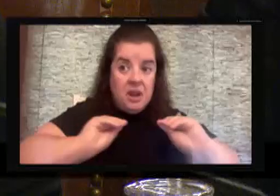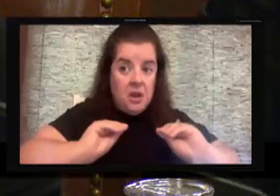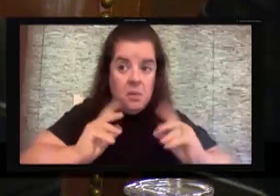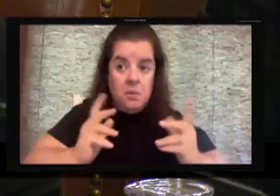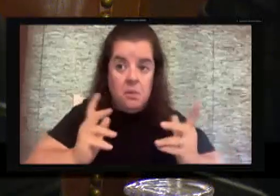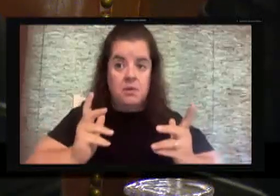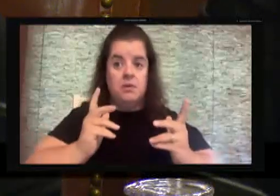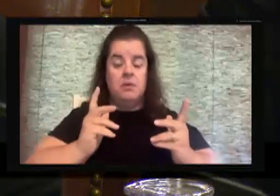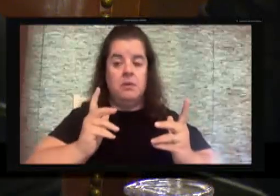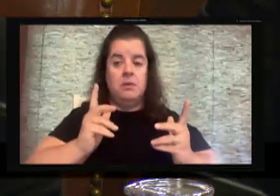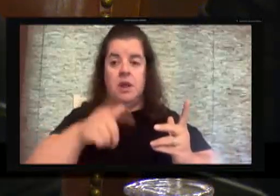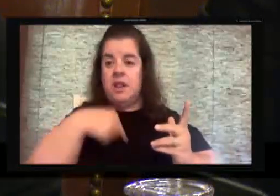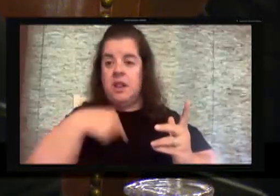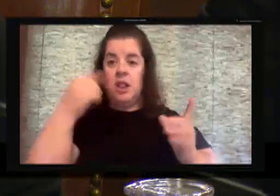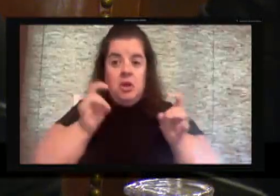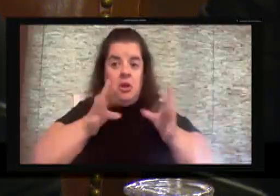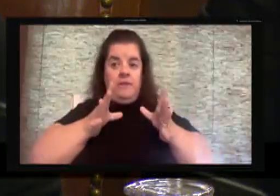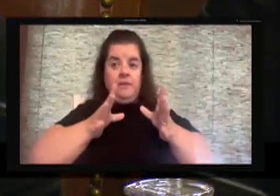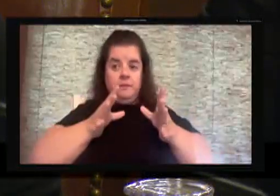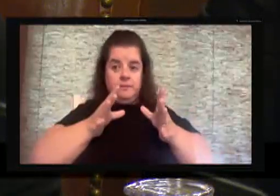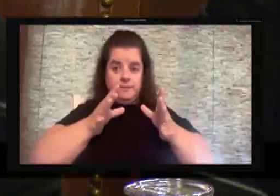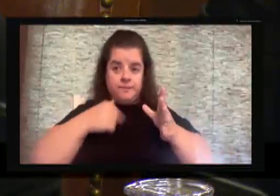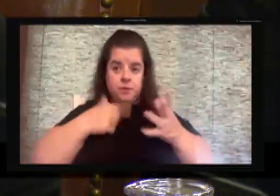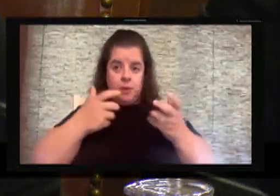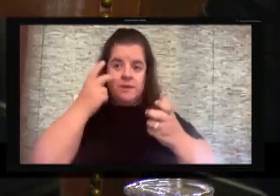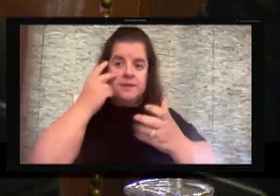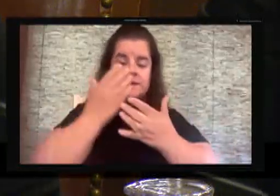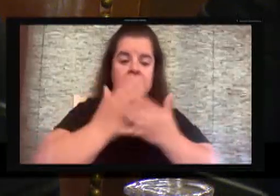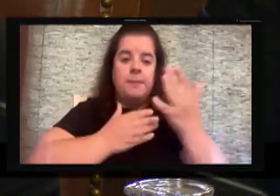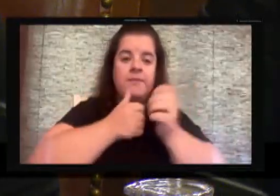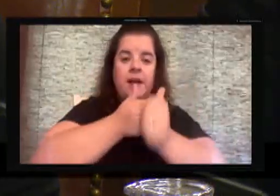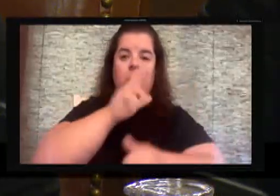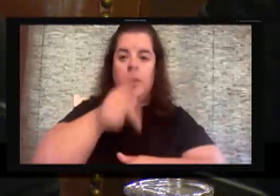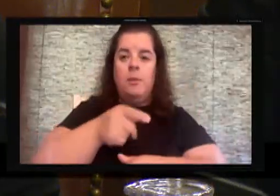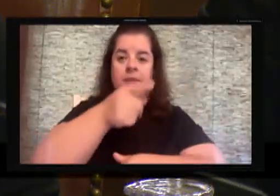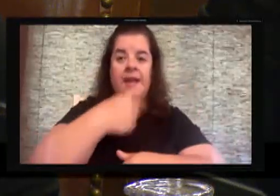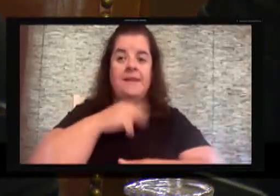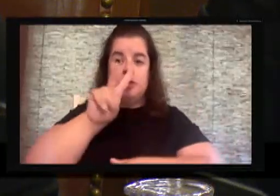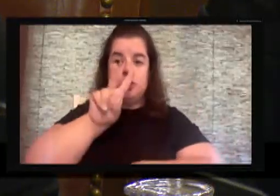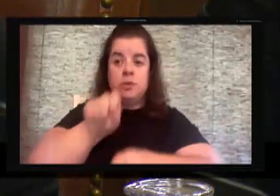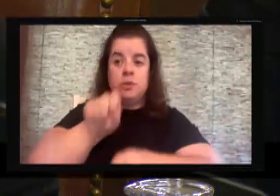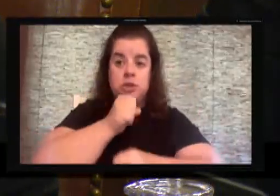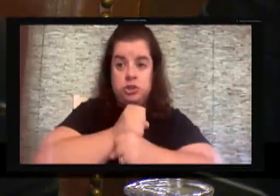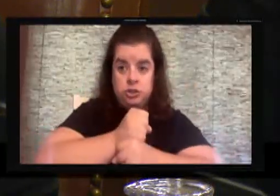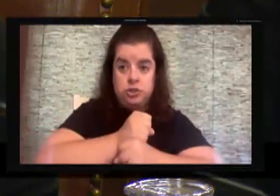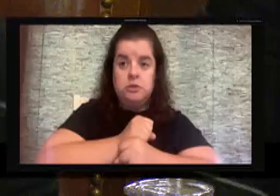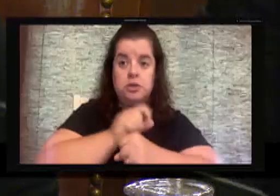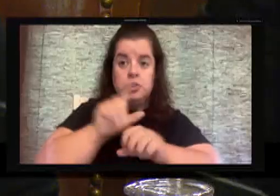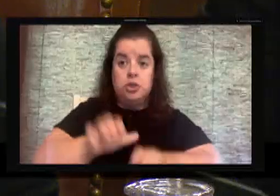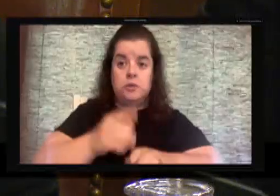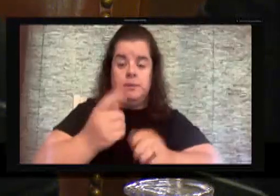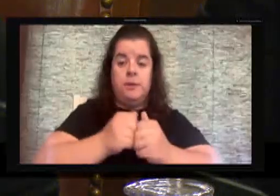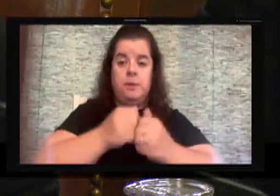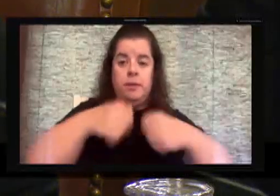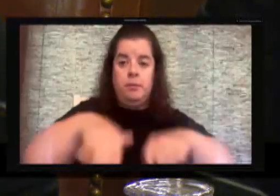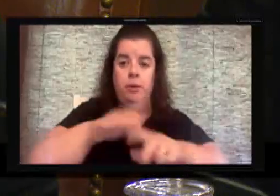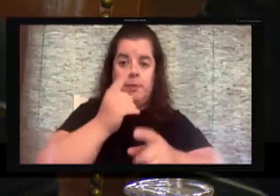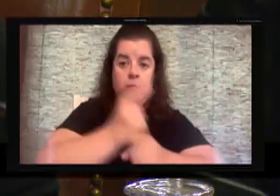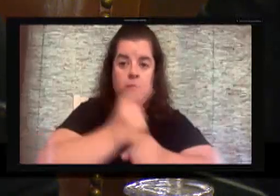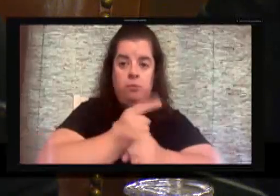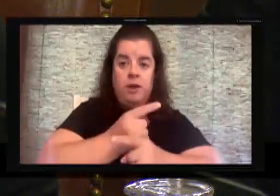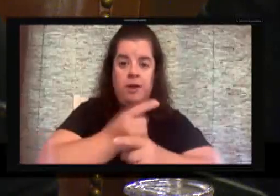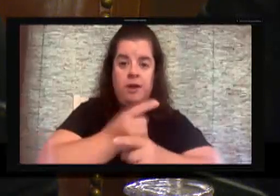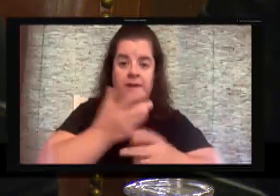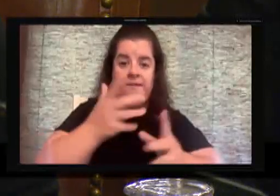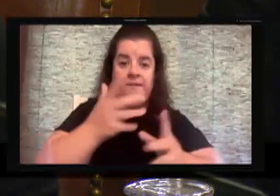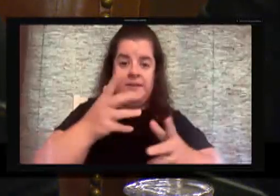They look horrible. Okay. And so I'd like to see some follow-up on this. Because they have 2 years to do something with the property once we sell it to them. Absolutely. Or otherwise it reverts